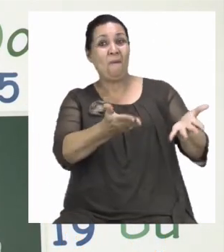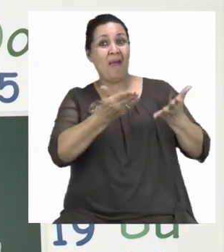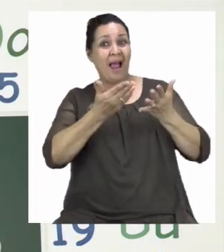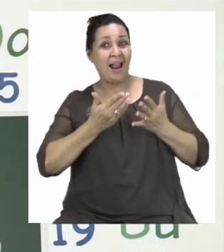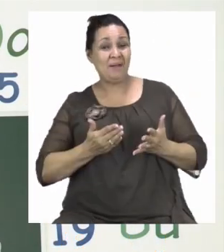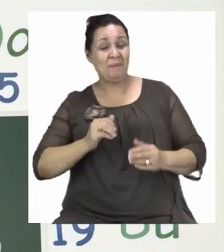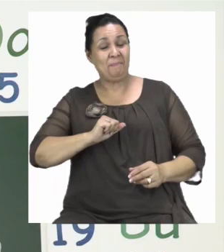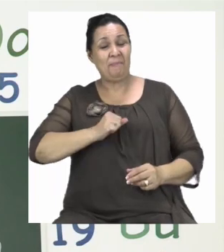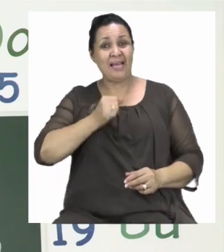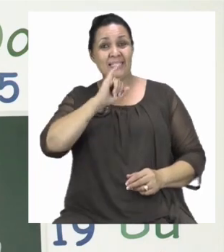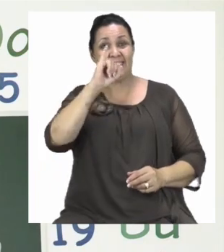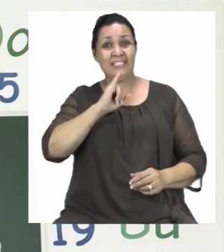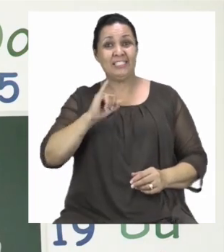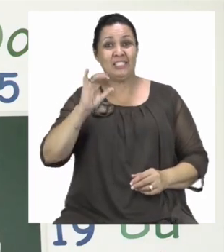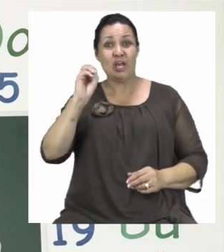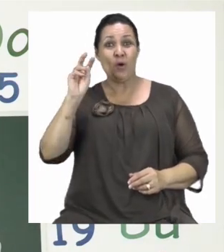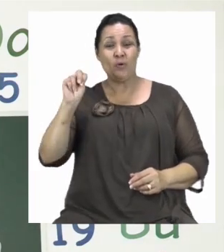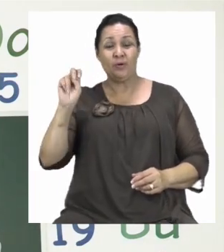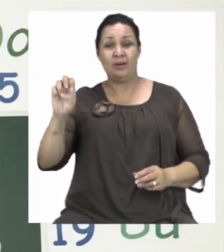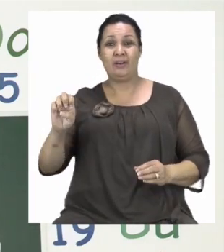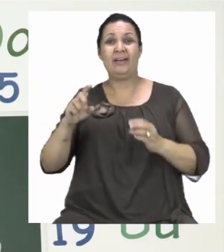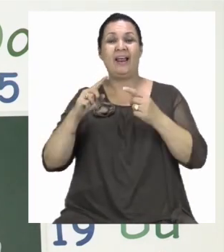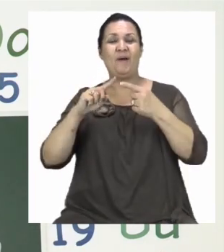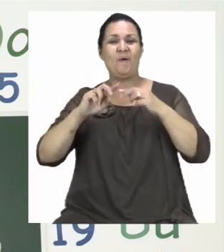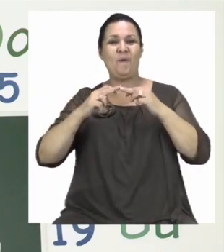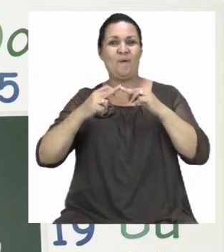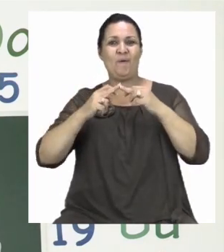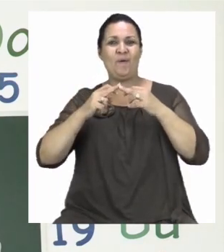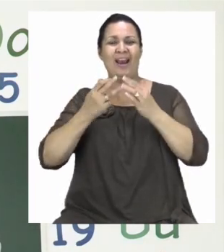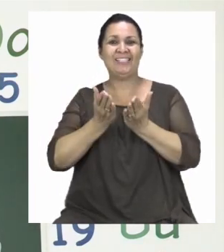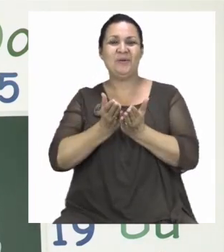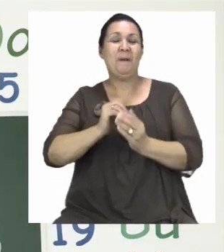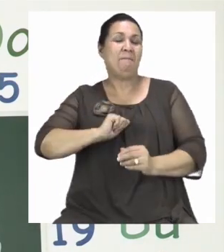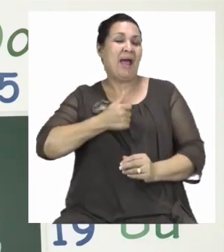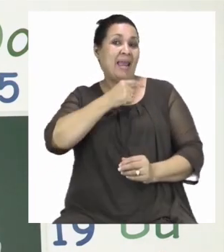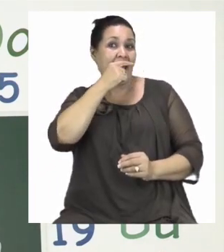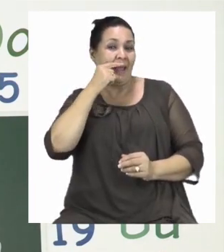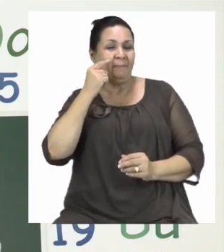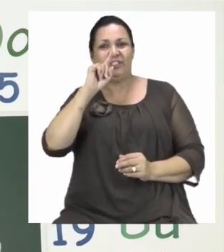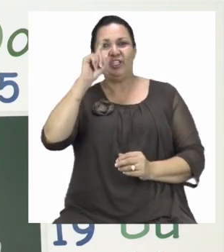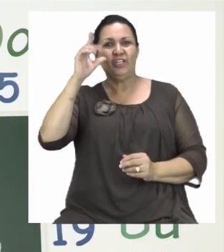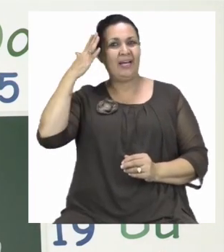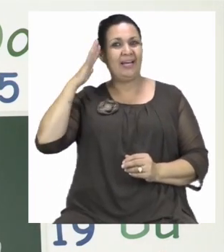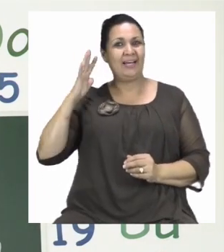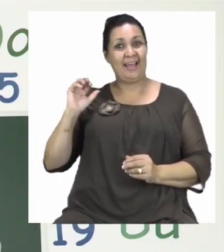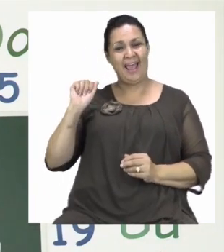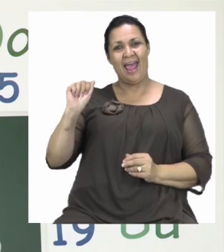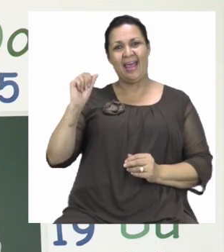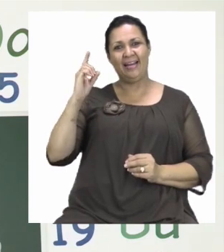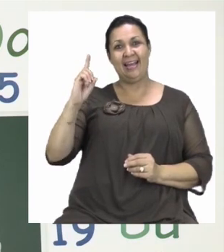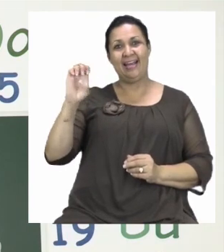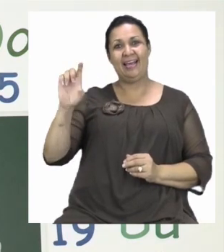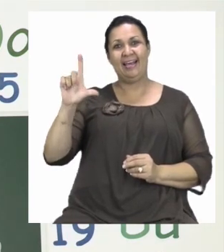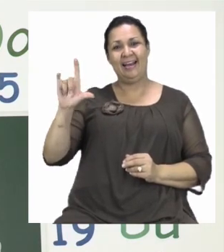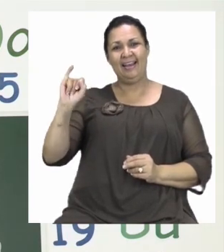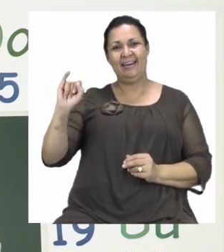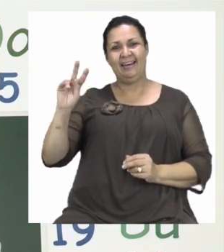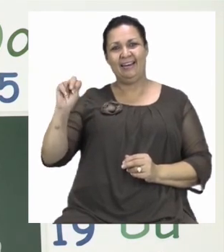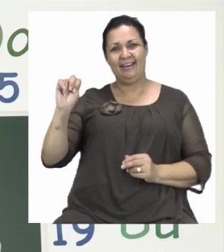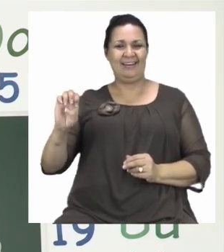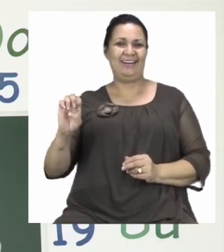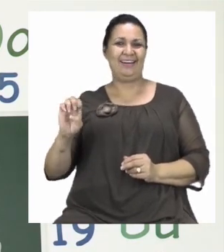welcome to My Zone Online School. My name is Teacher Mutsa and thank you so much for joining